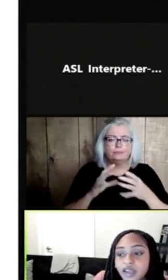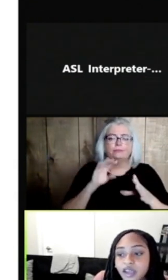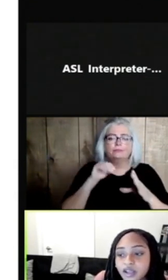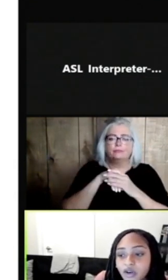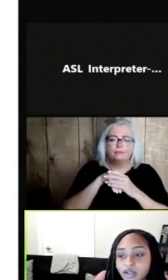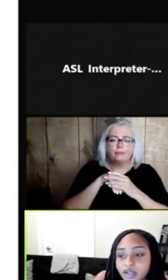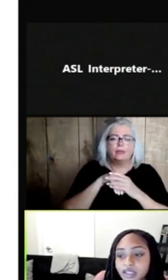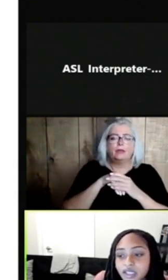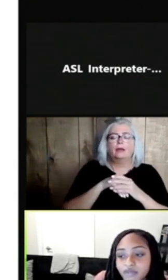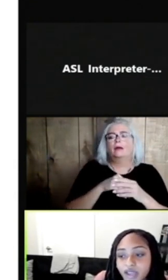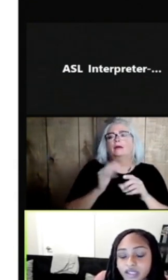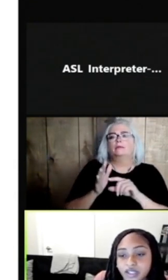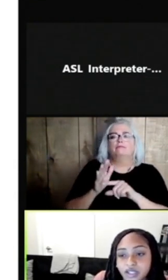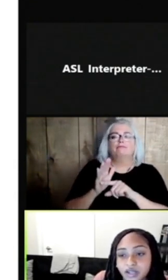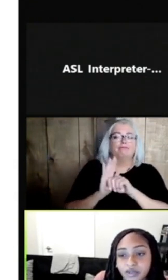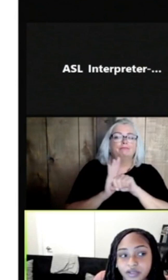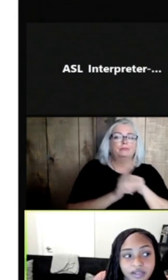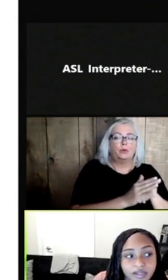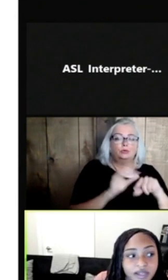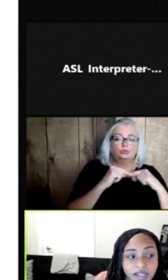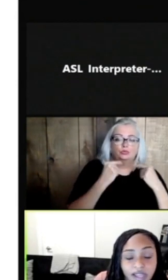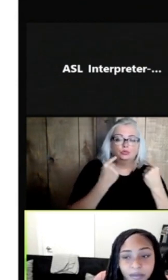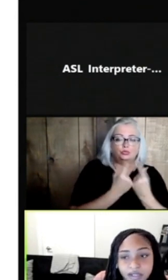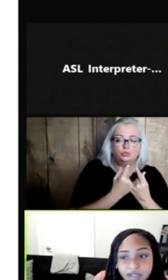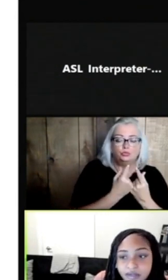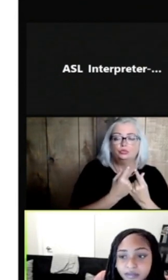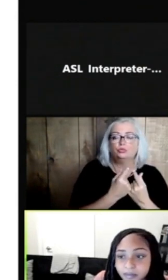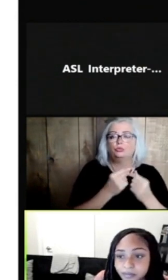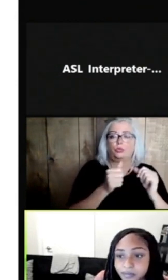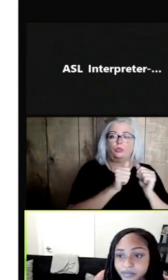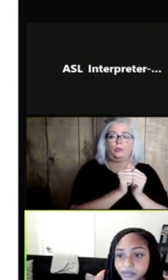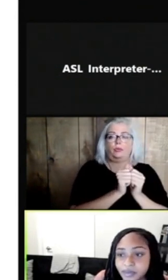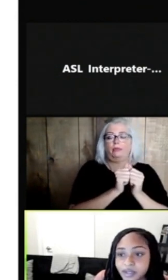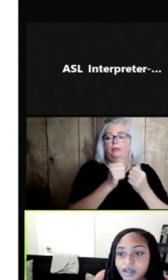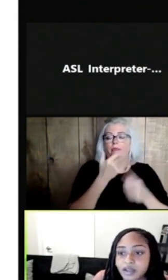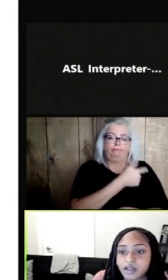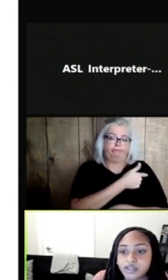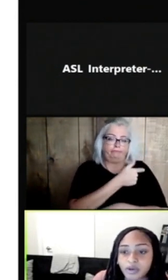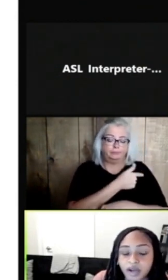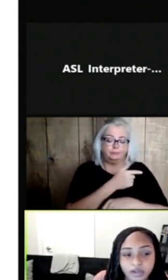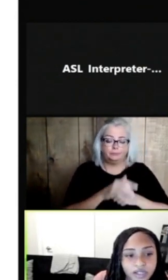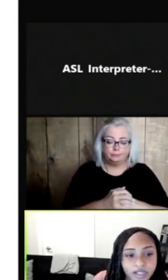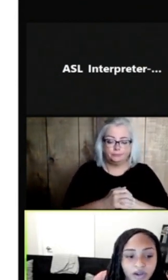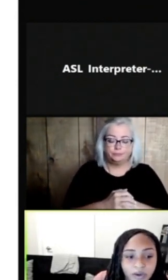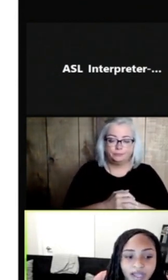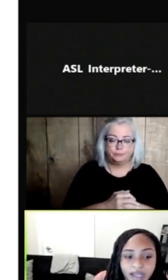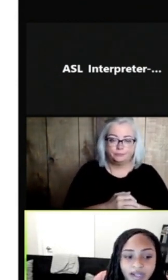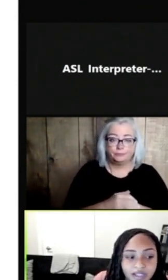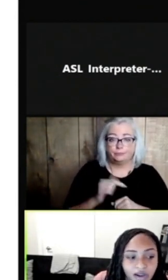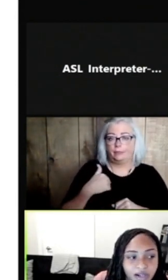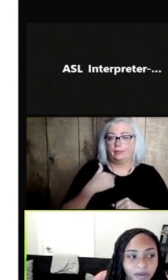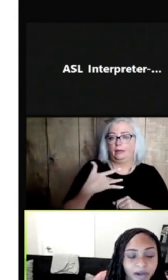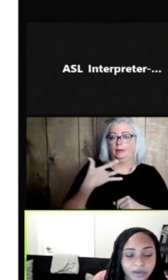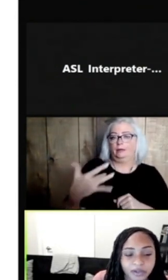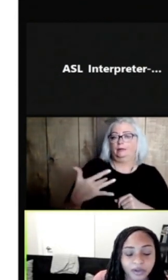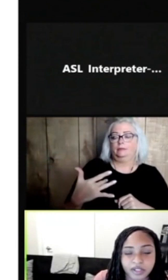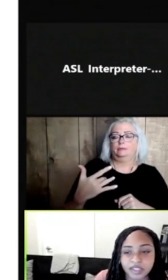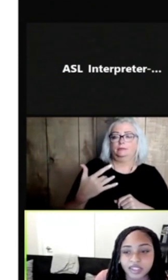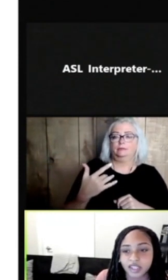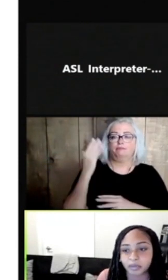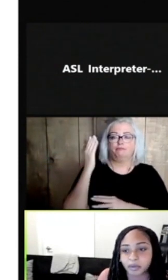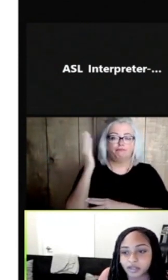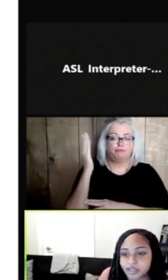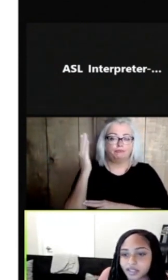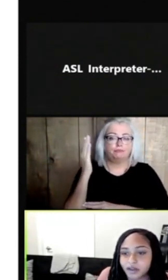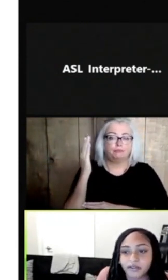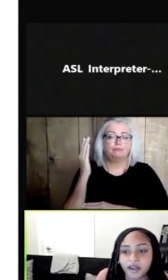groups in COVID-19 vaccination efforts. Next slide, please. So I usually go ahead and I talk about, just